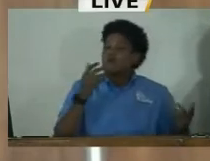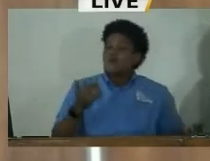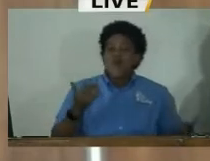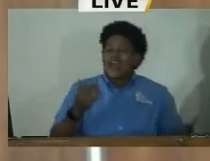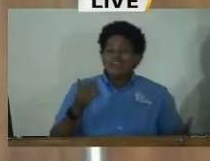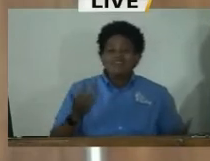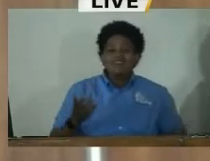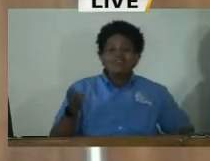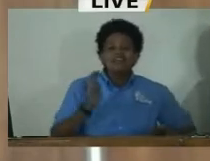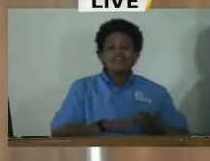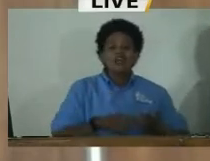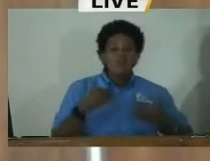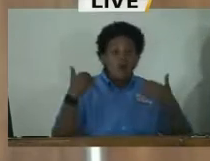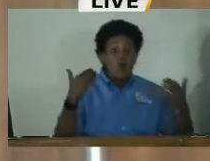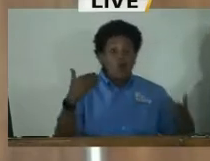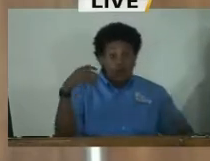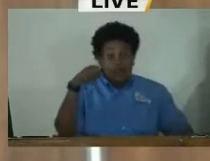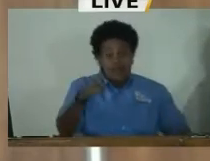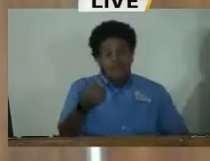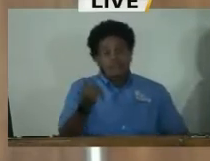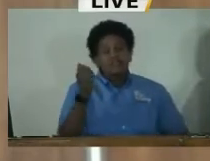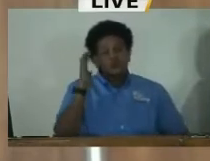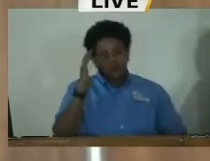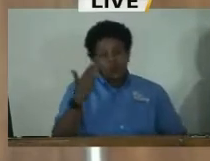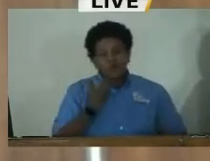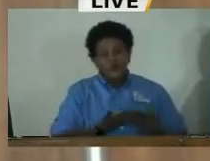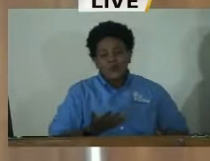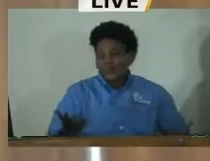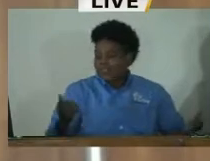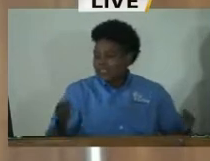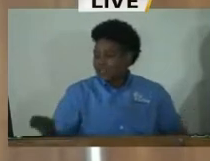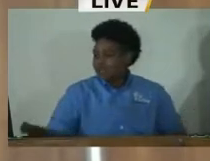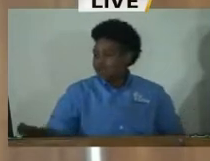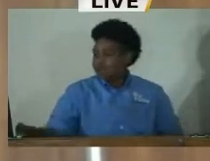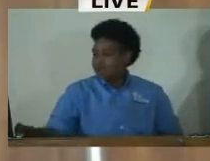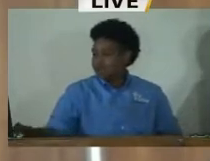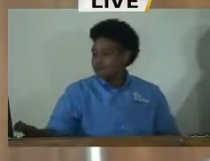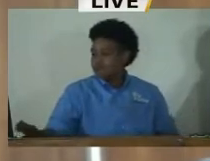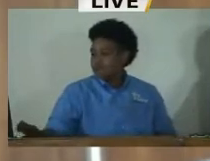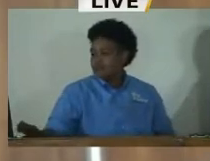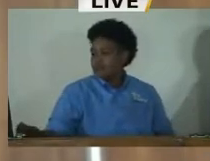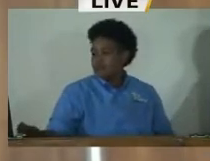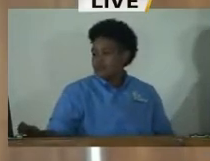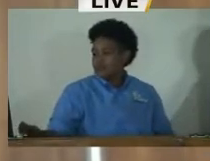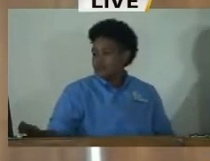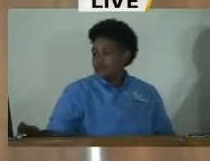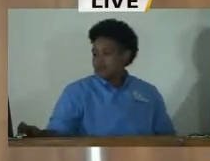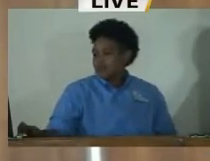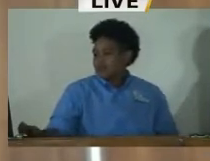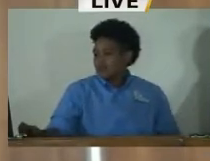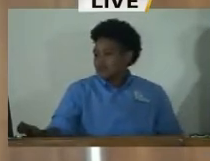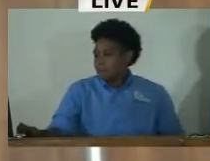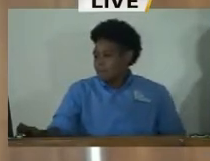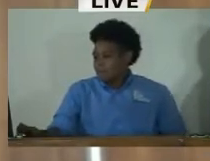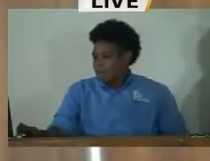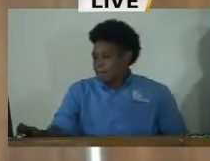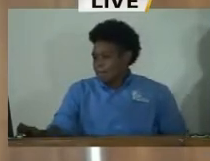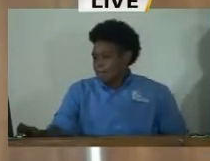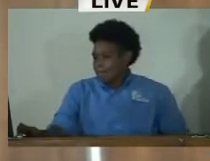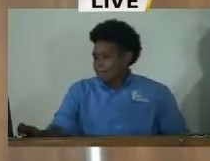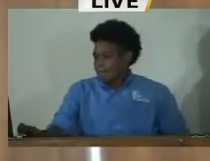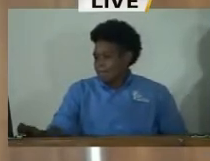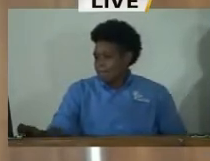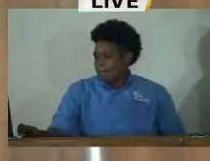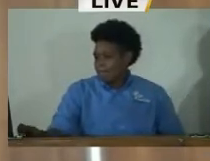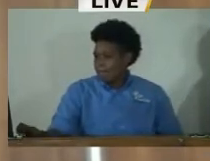come to people who get up and get them. Madam Speaker, with your permission, let me present a couple good opportunities we need to get up